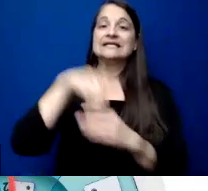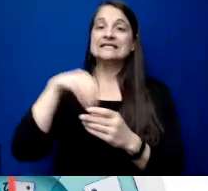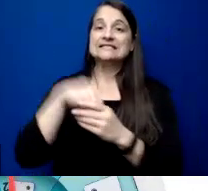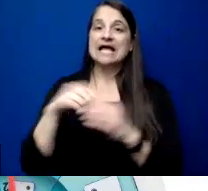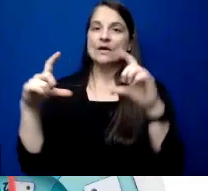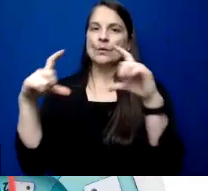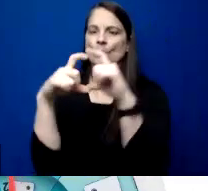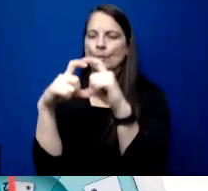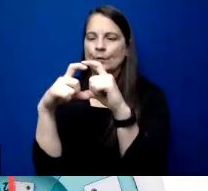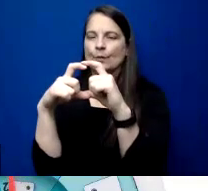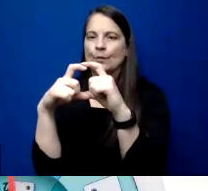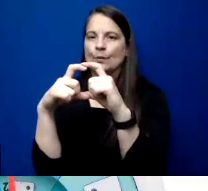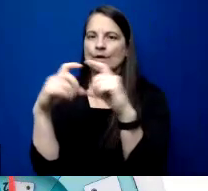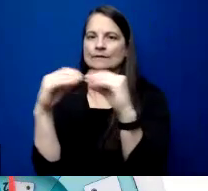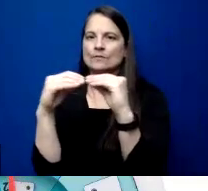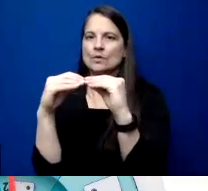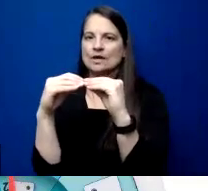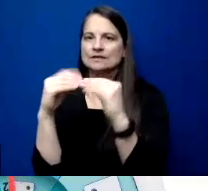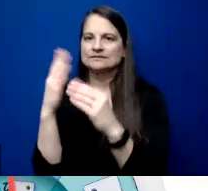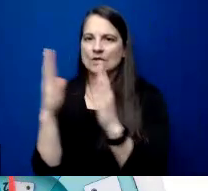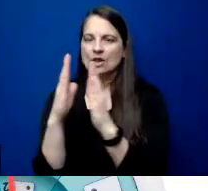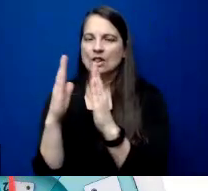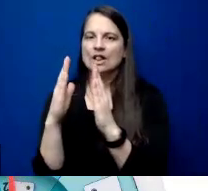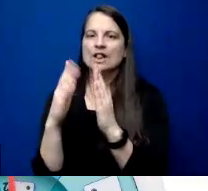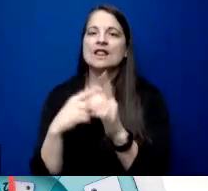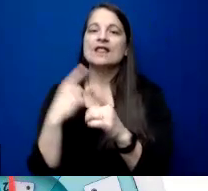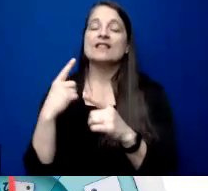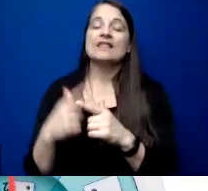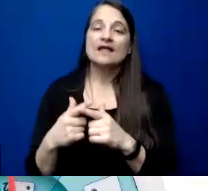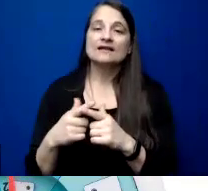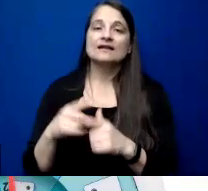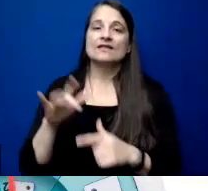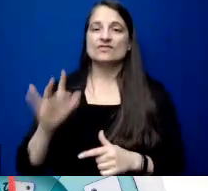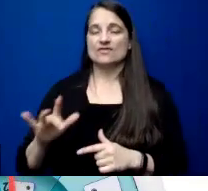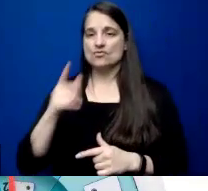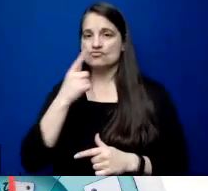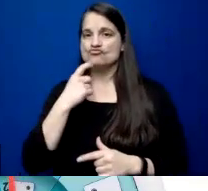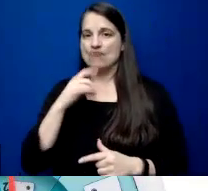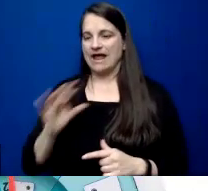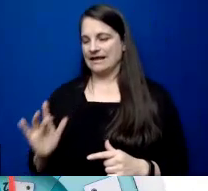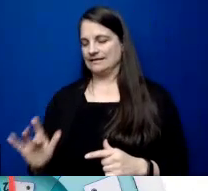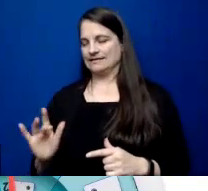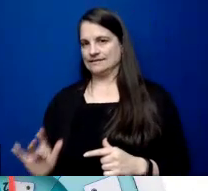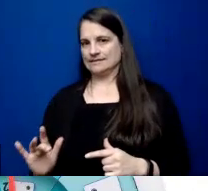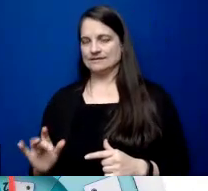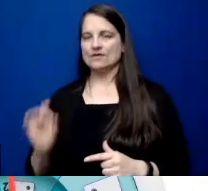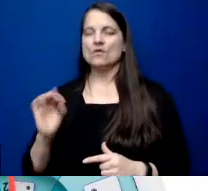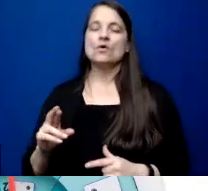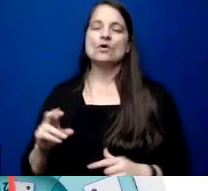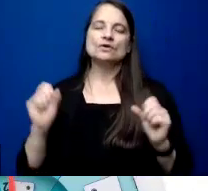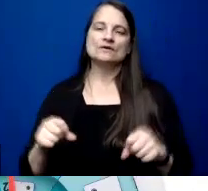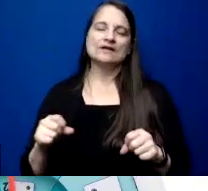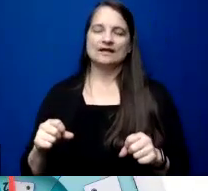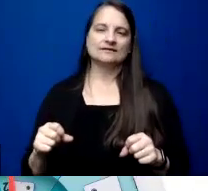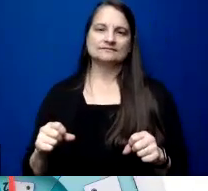smaller version of that. And then you can hit the built-in red button to get it to spin, or you can attach a switch that's